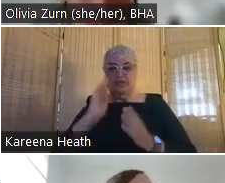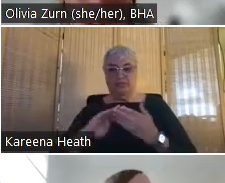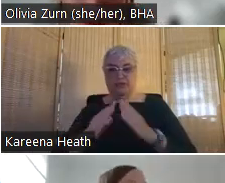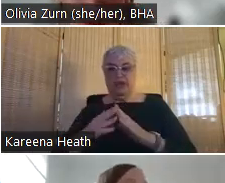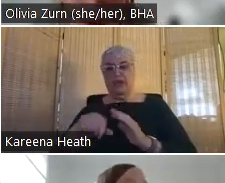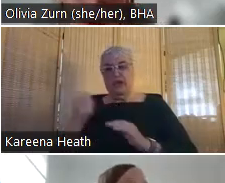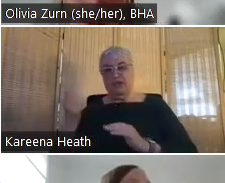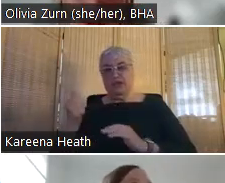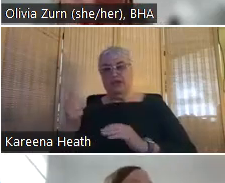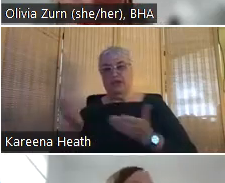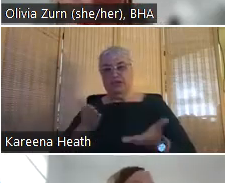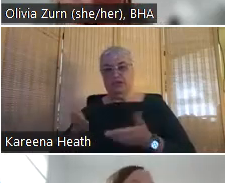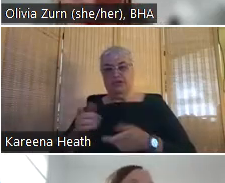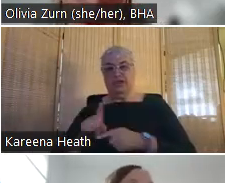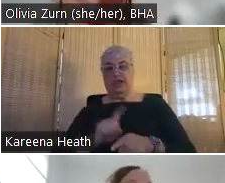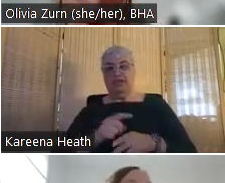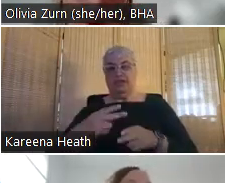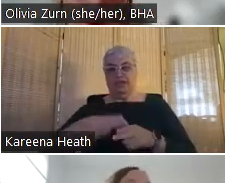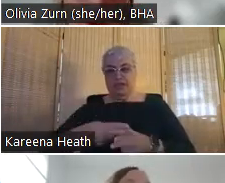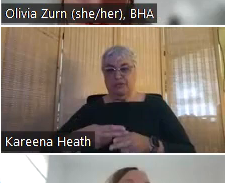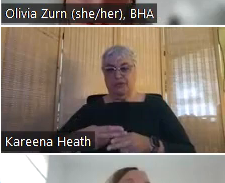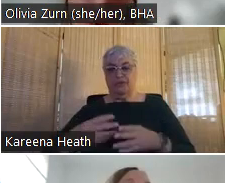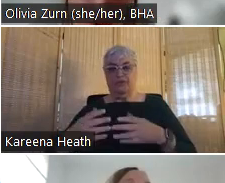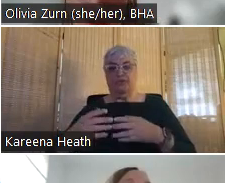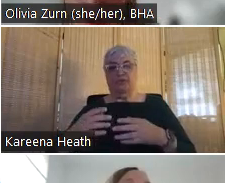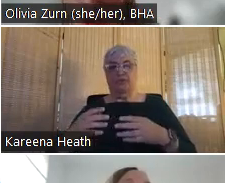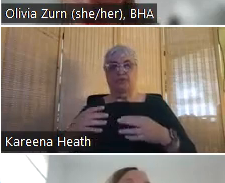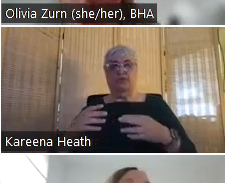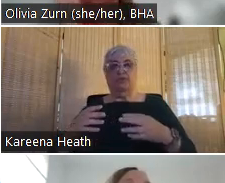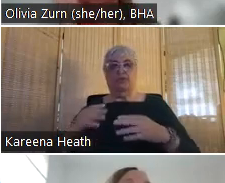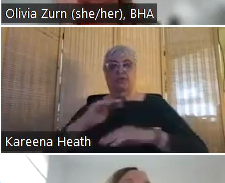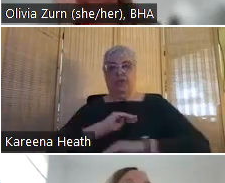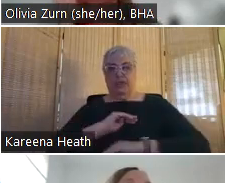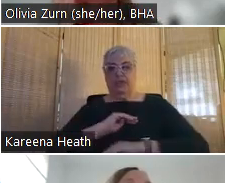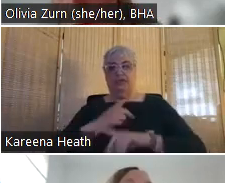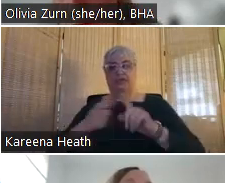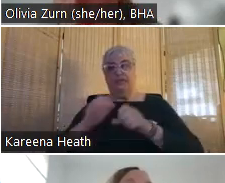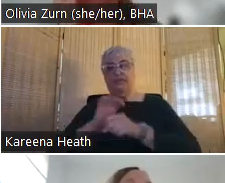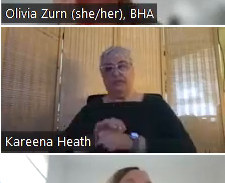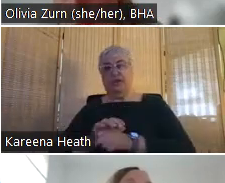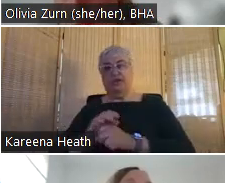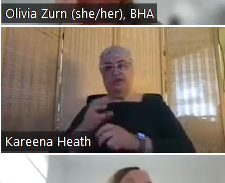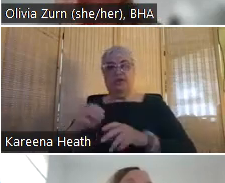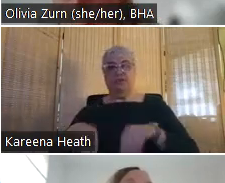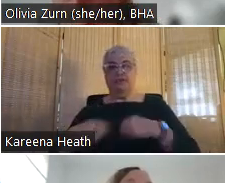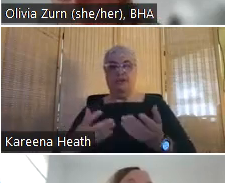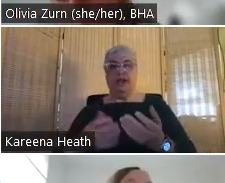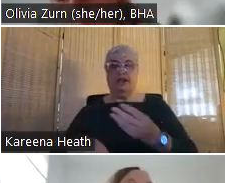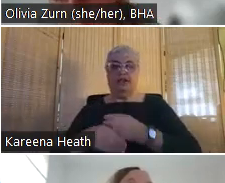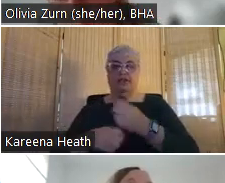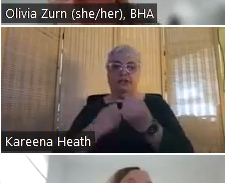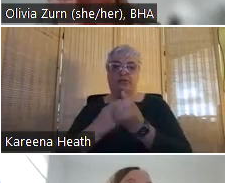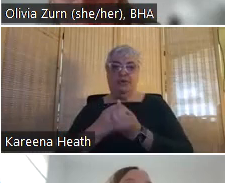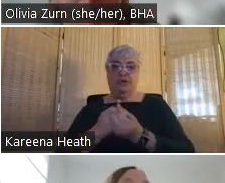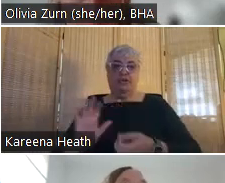other place of service as a temporary relief from stressful situations or environments. or to provide additional support in the individual's